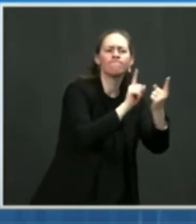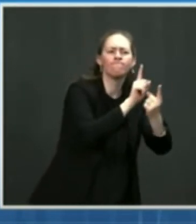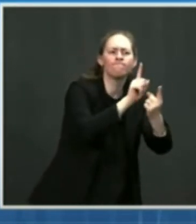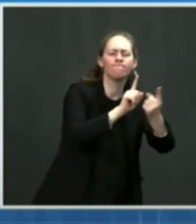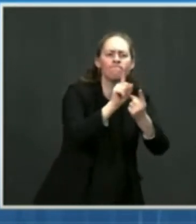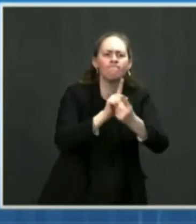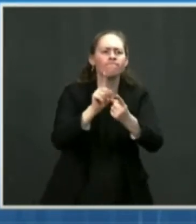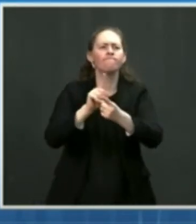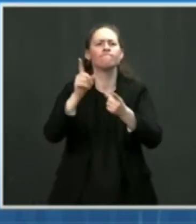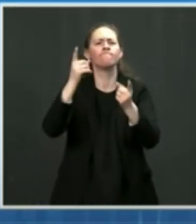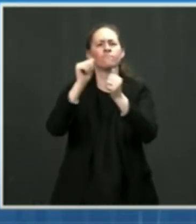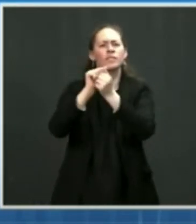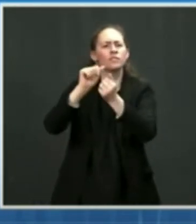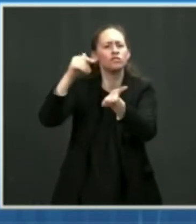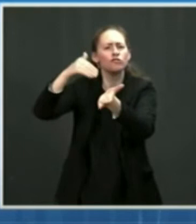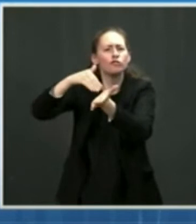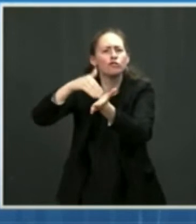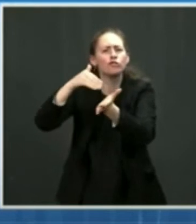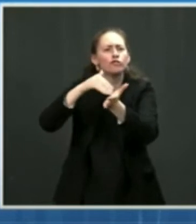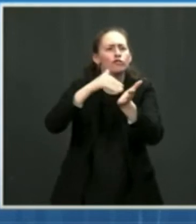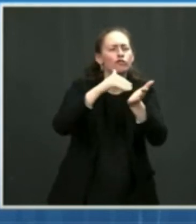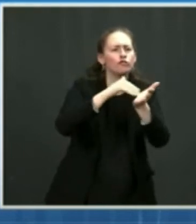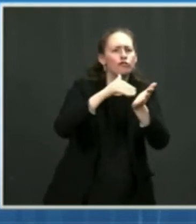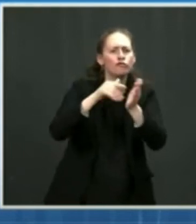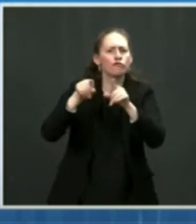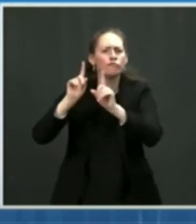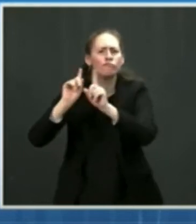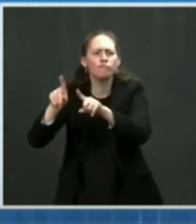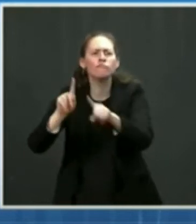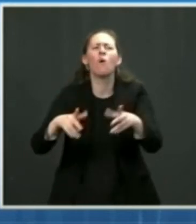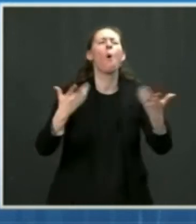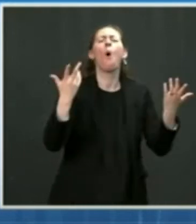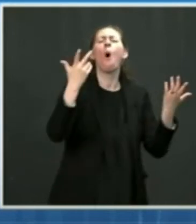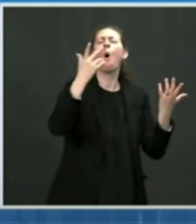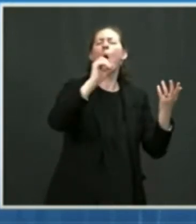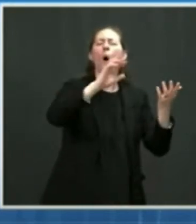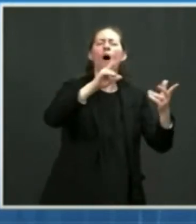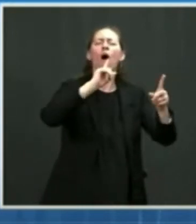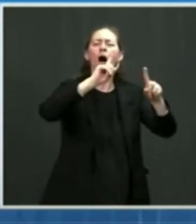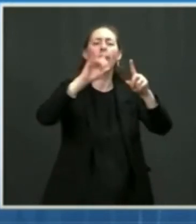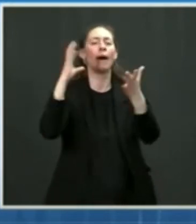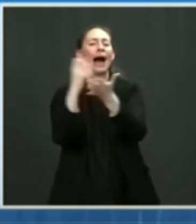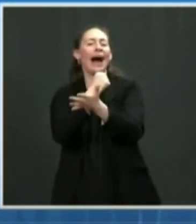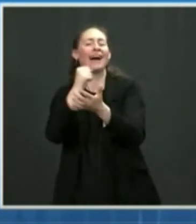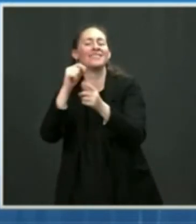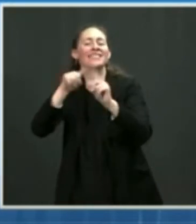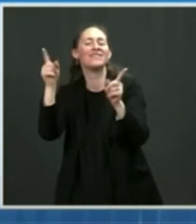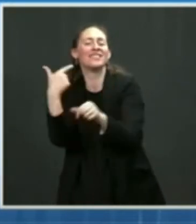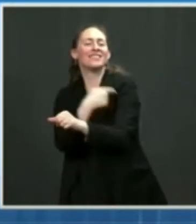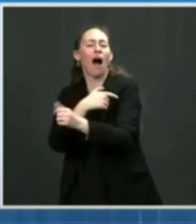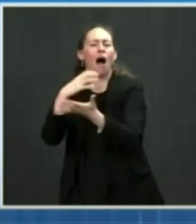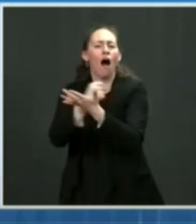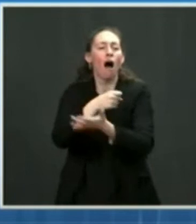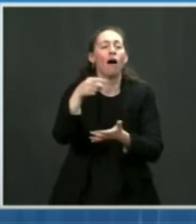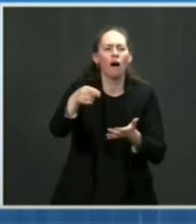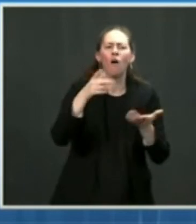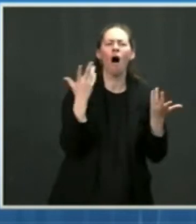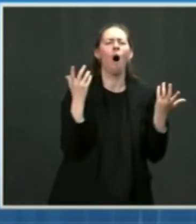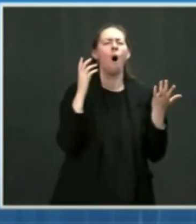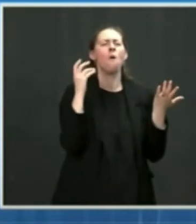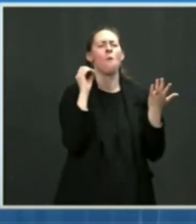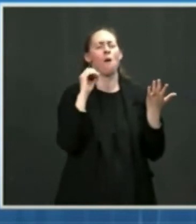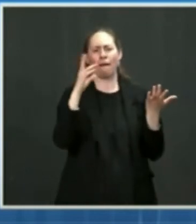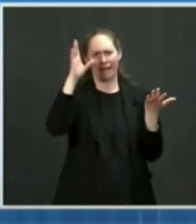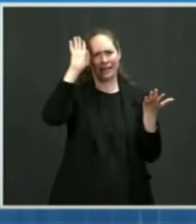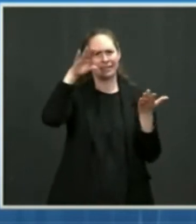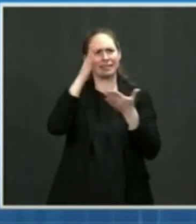kids would get their vaccinations there like they get their other shots? And then beyond that, given the current rates of vaccine hesitancy, is it possible for